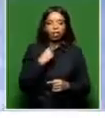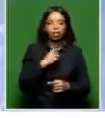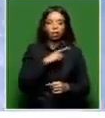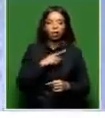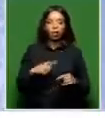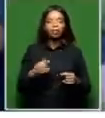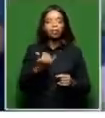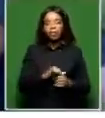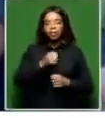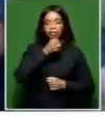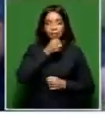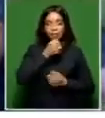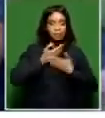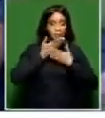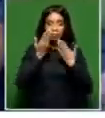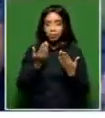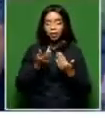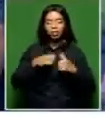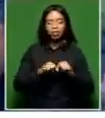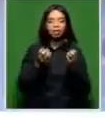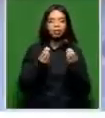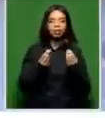of money as South African acts, especially as